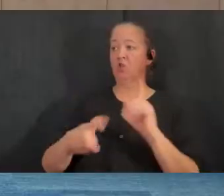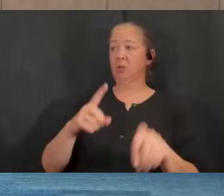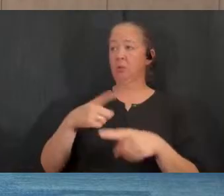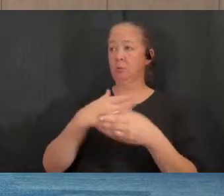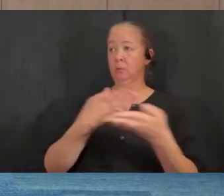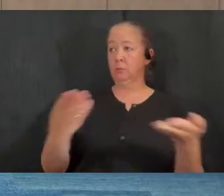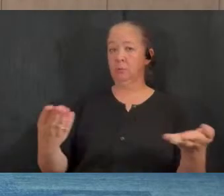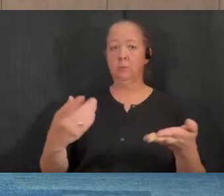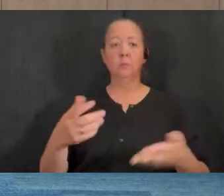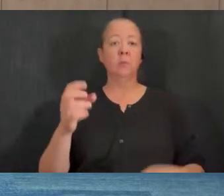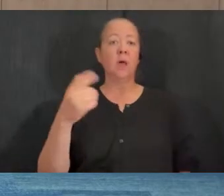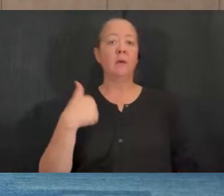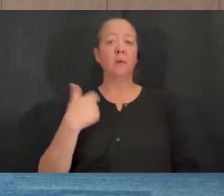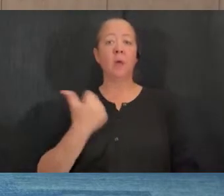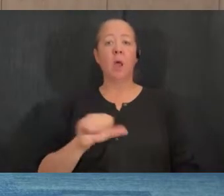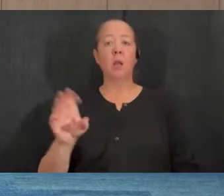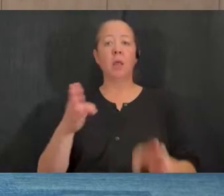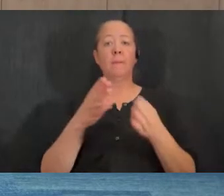any public input